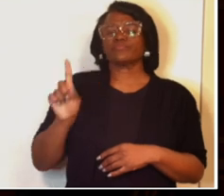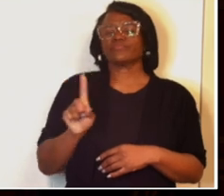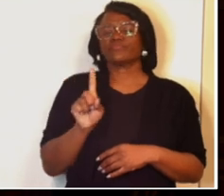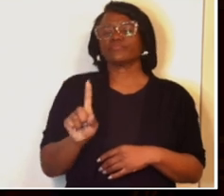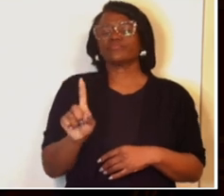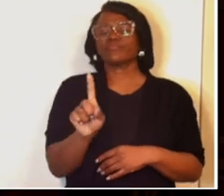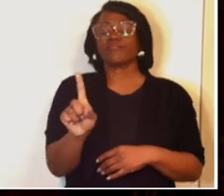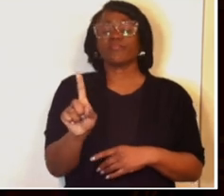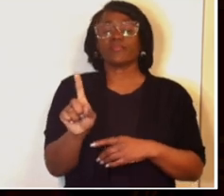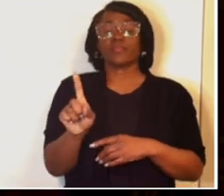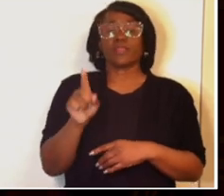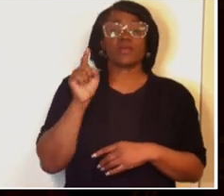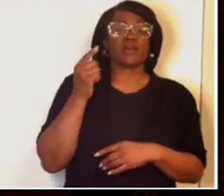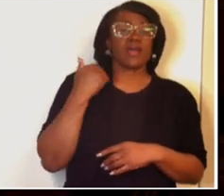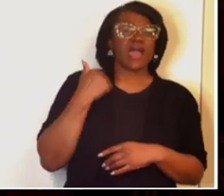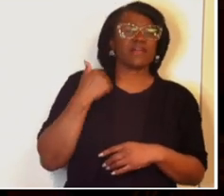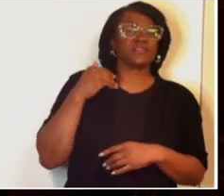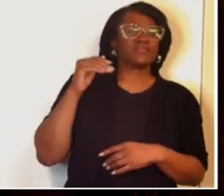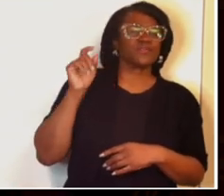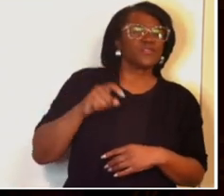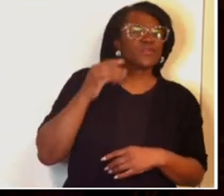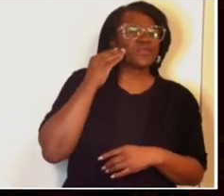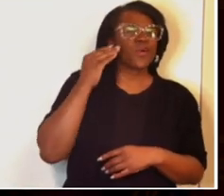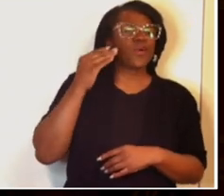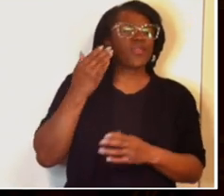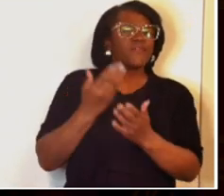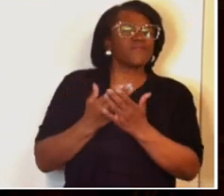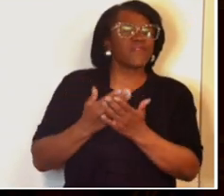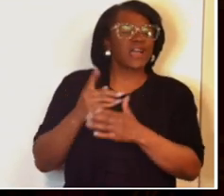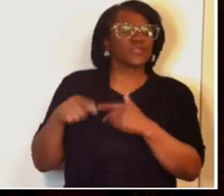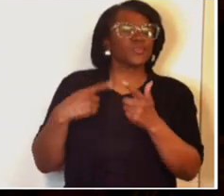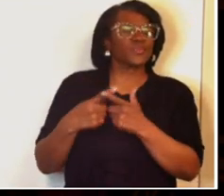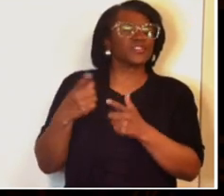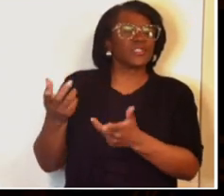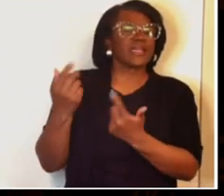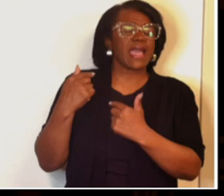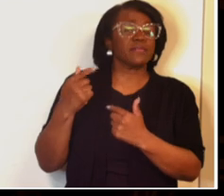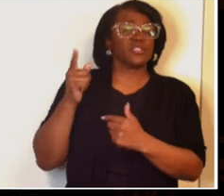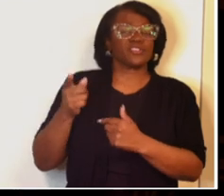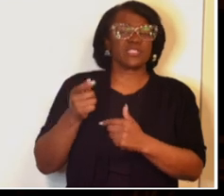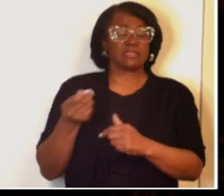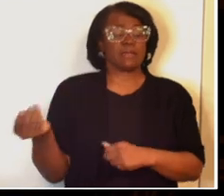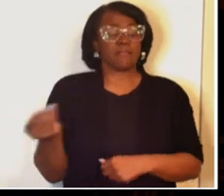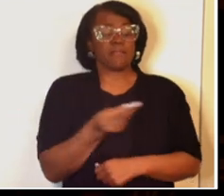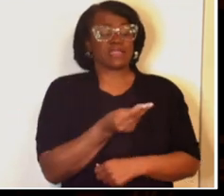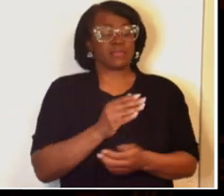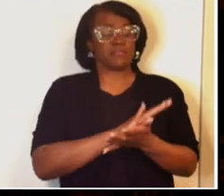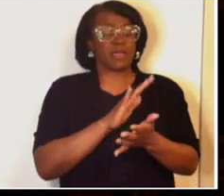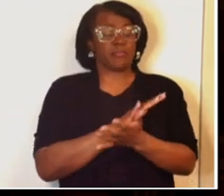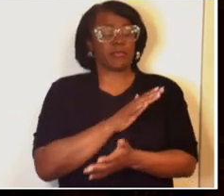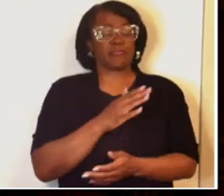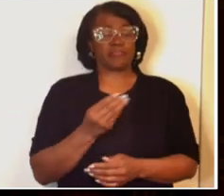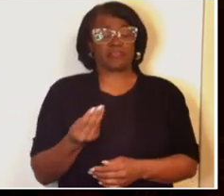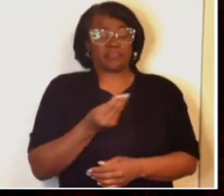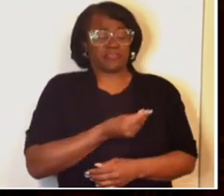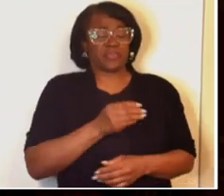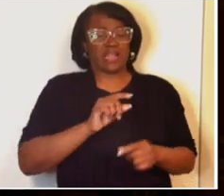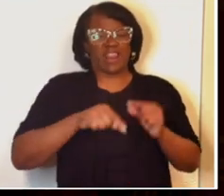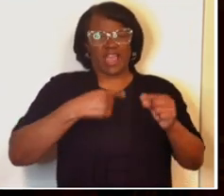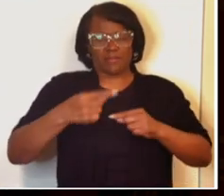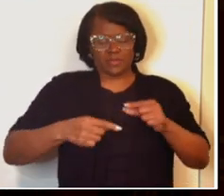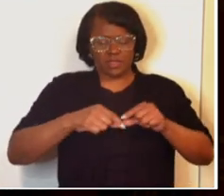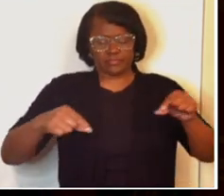fax from Roger," she said, when she finally got to me. She passed me a single page rolled lengthwise like a baton. "Thank you,